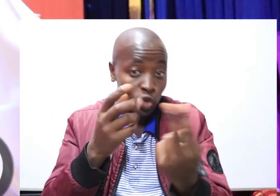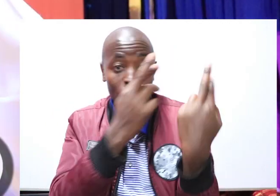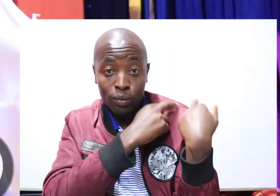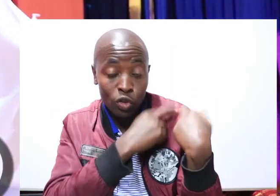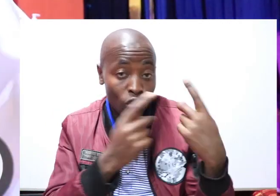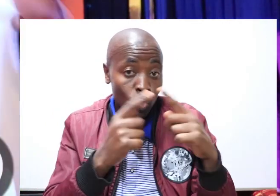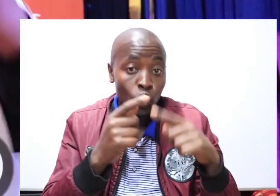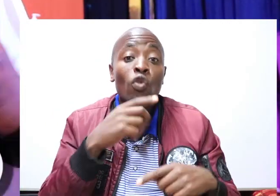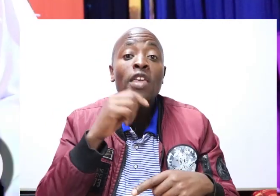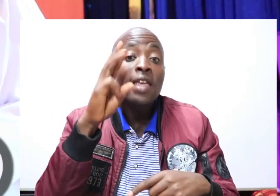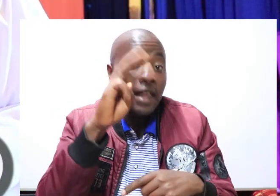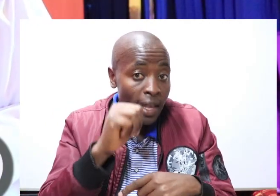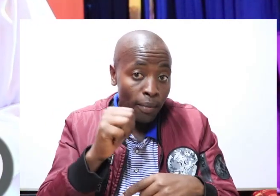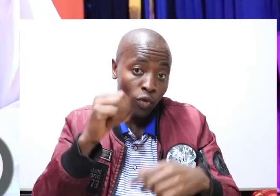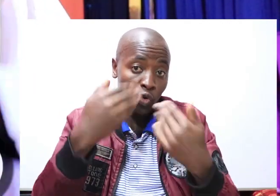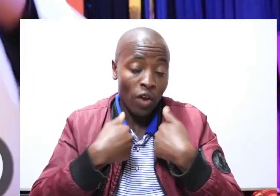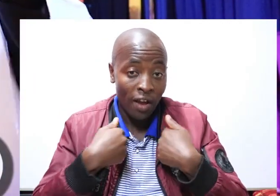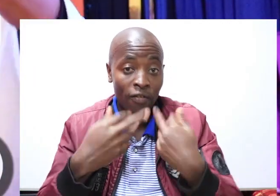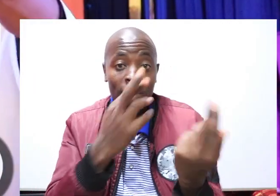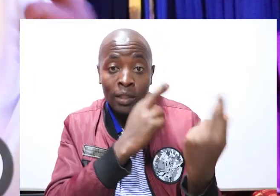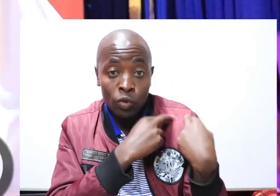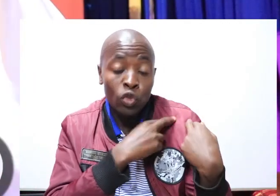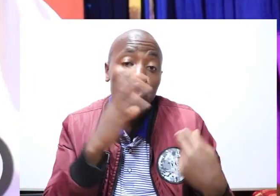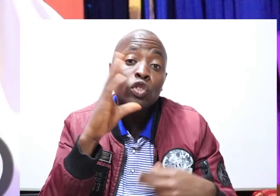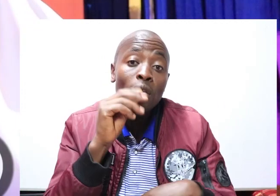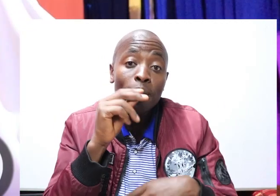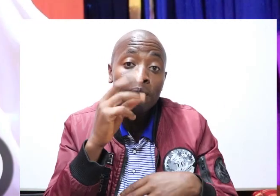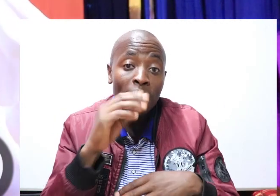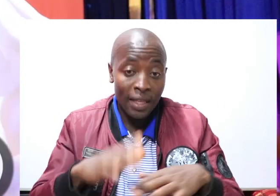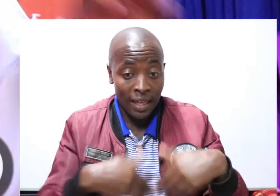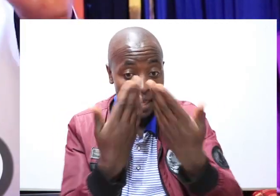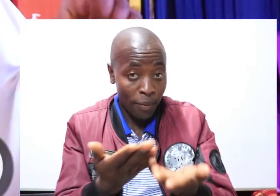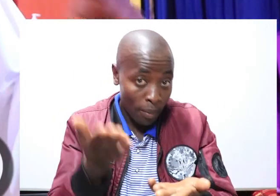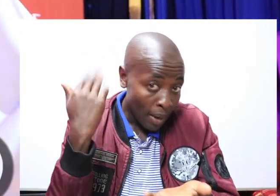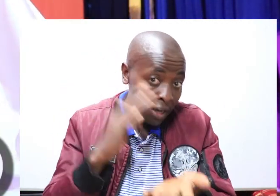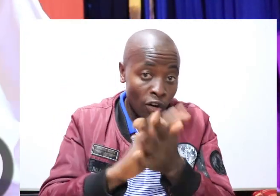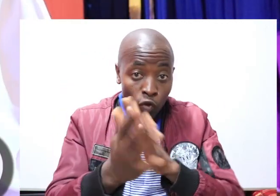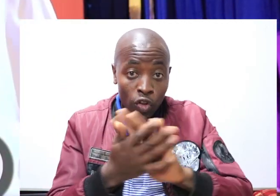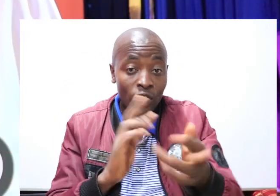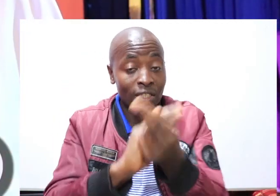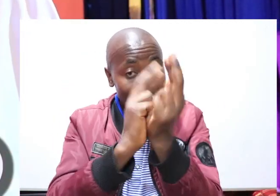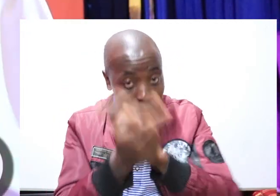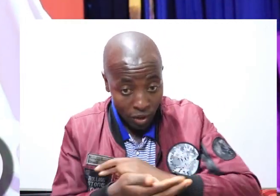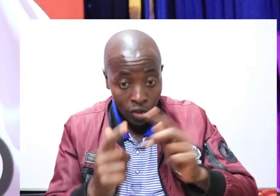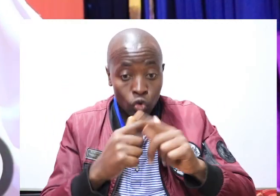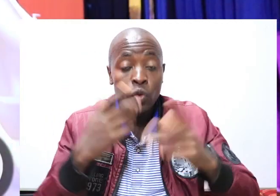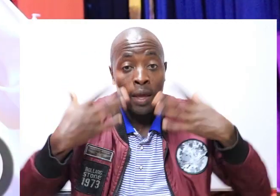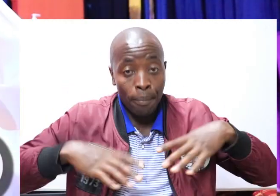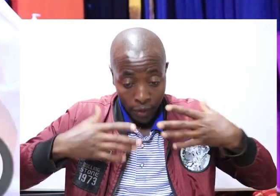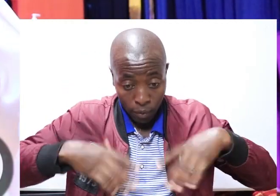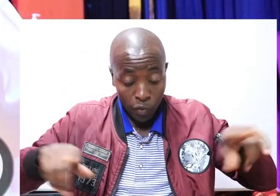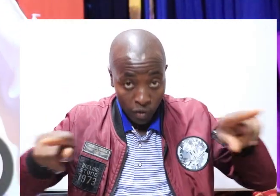him, so that he would stand in the gap, go speak reconciliation and forgiveness and repentance to these people.